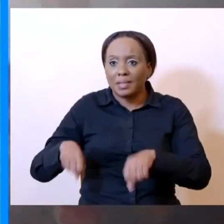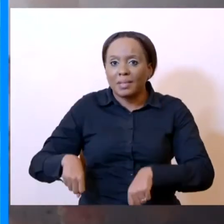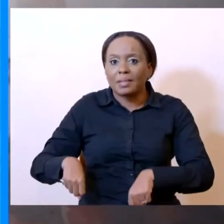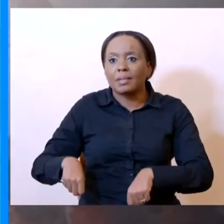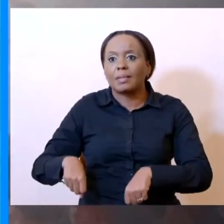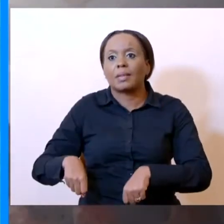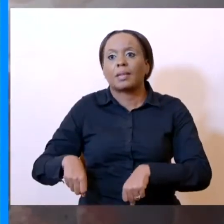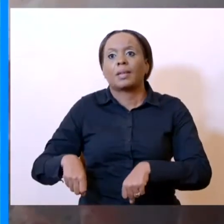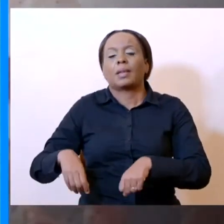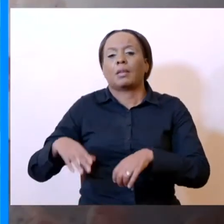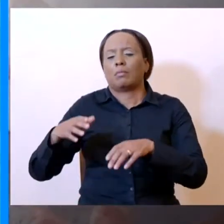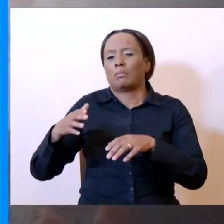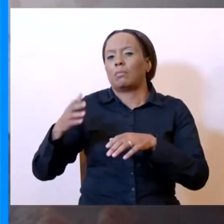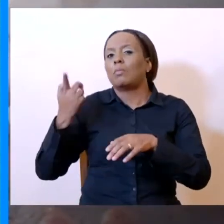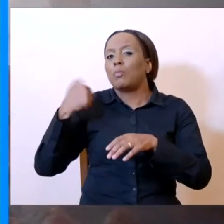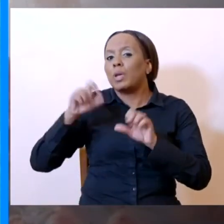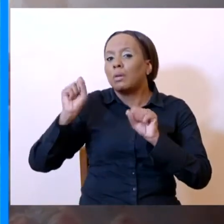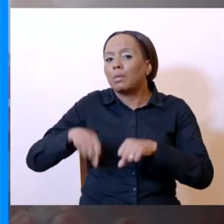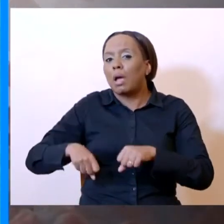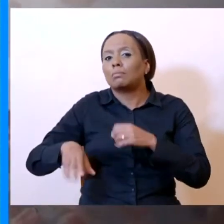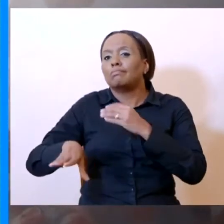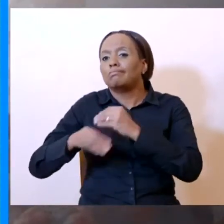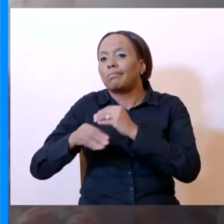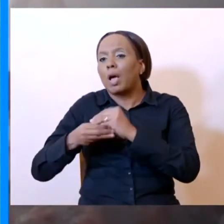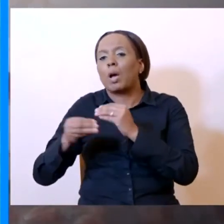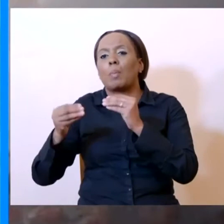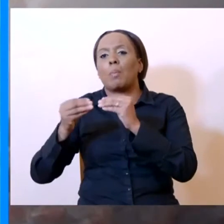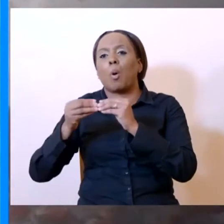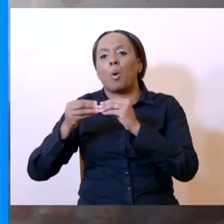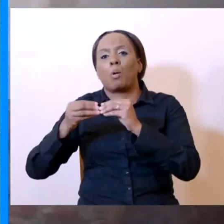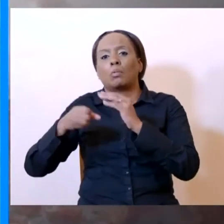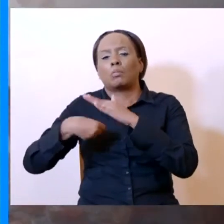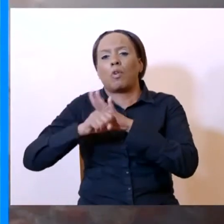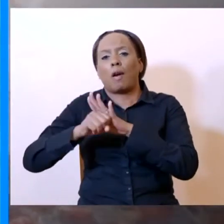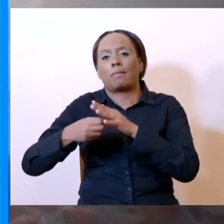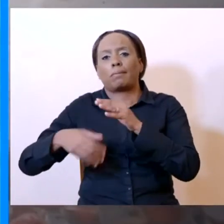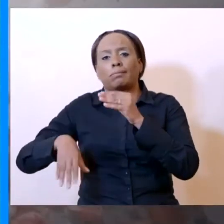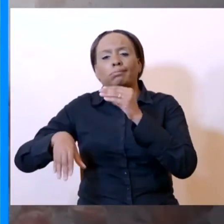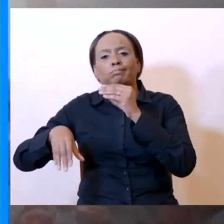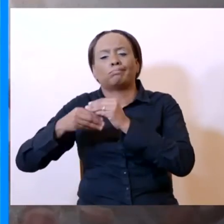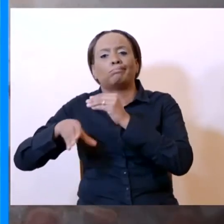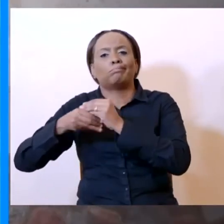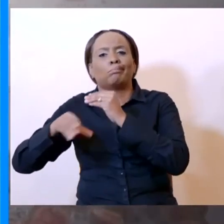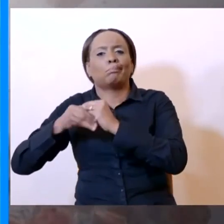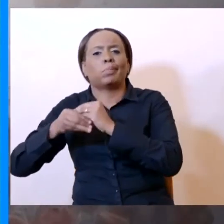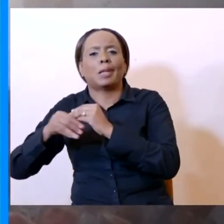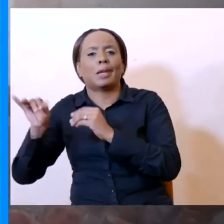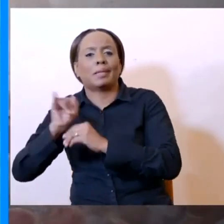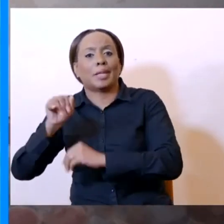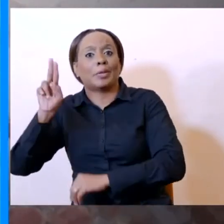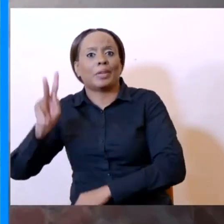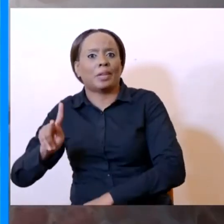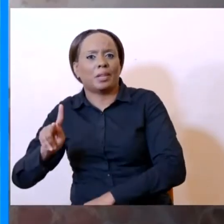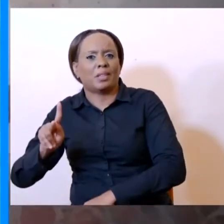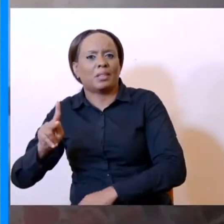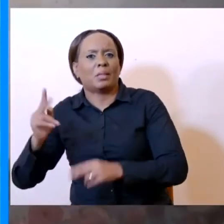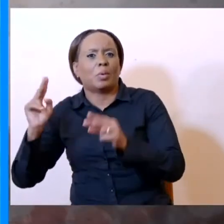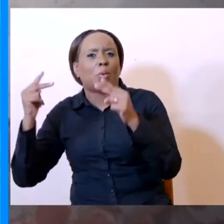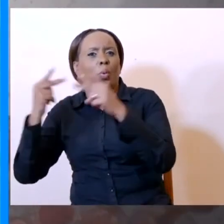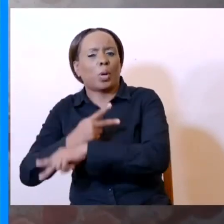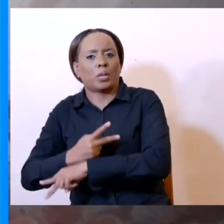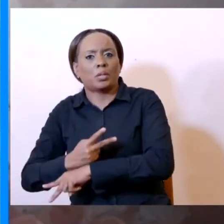more variants. So at a population level, we have even more responsibility to immunize with